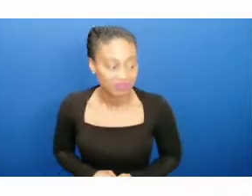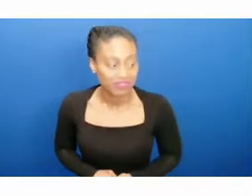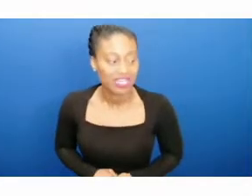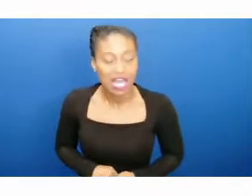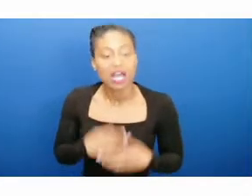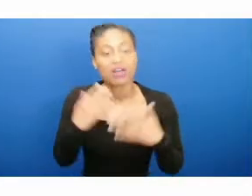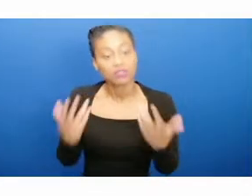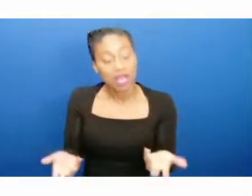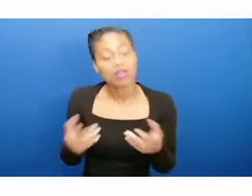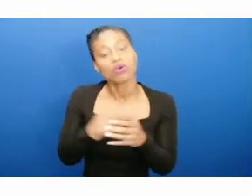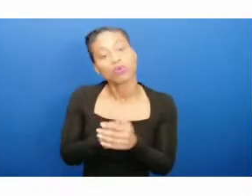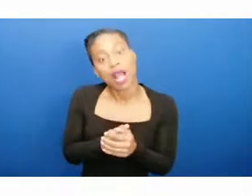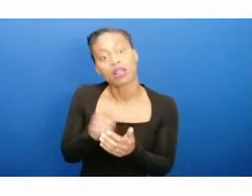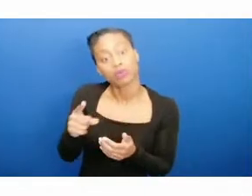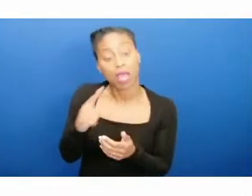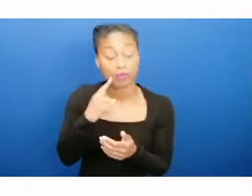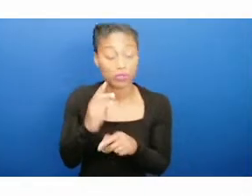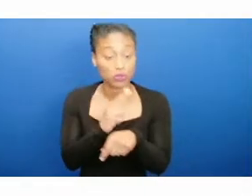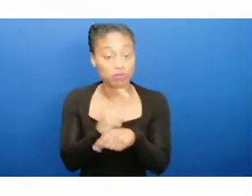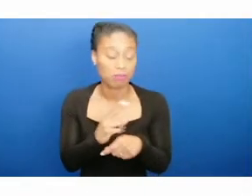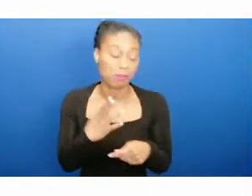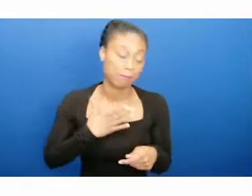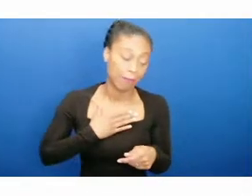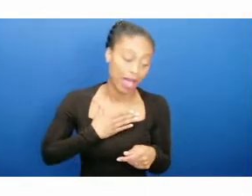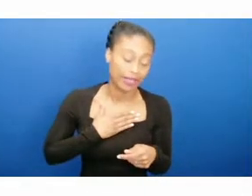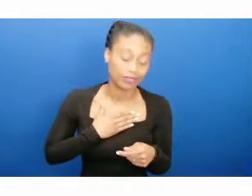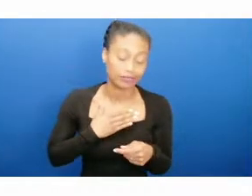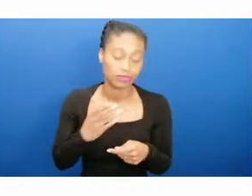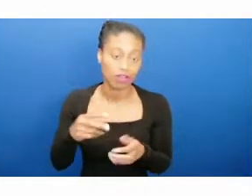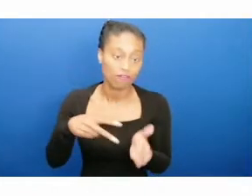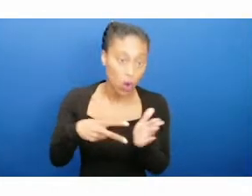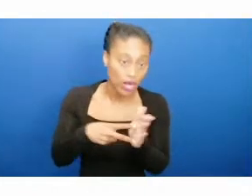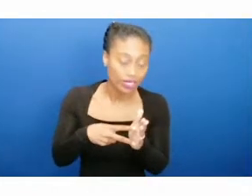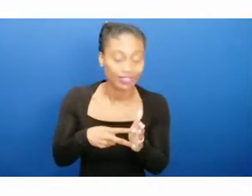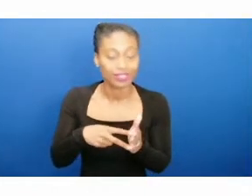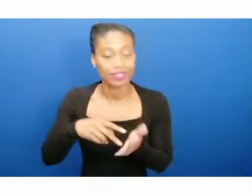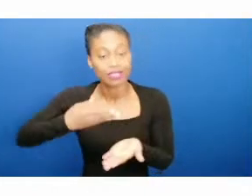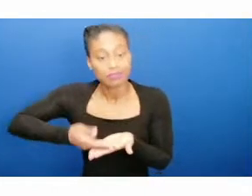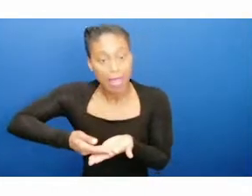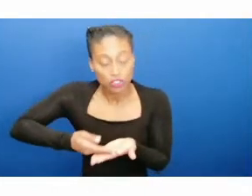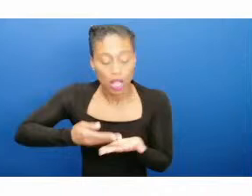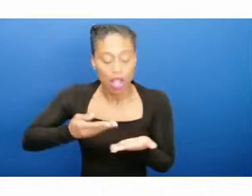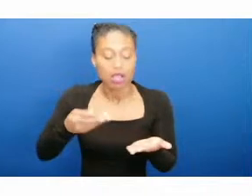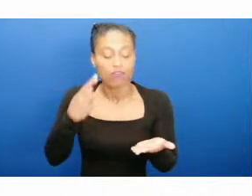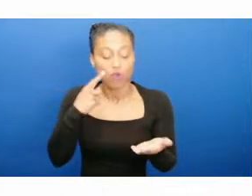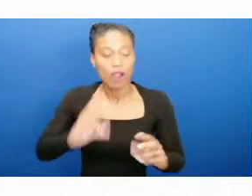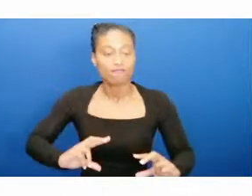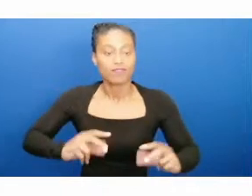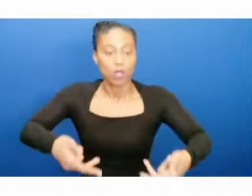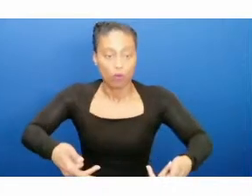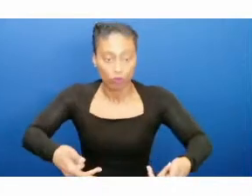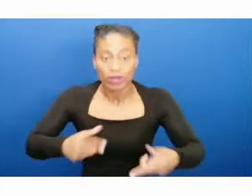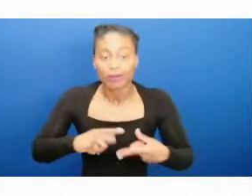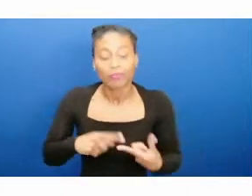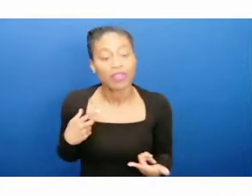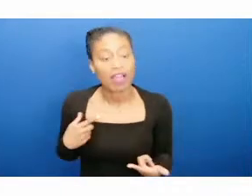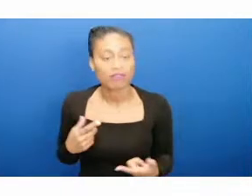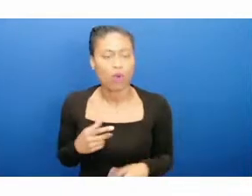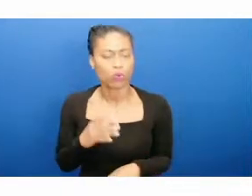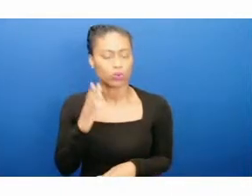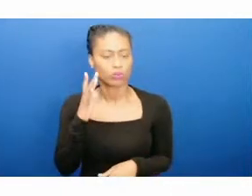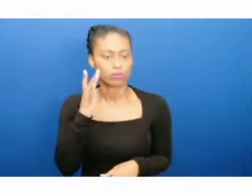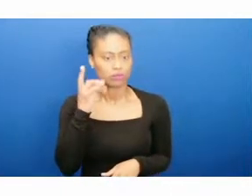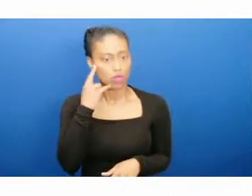my spatula to gently flip it over. And we've got some beautiful golden brown color showing up on the other side. This is